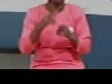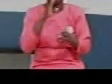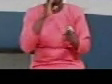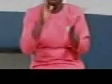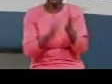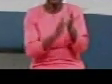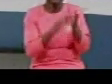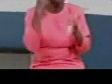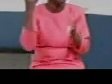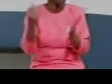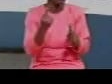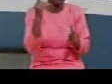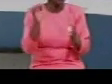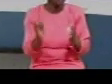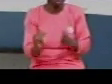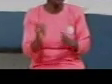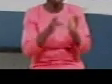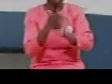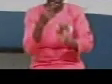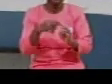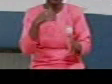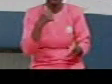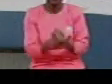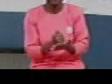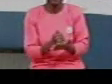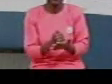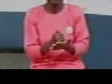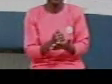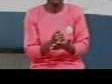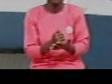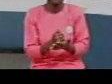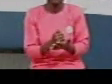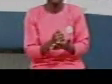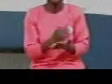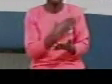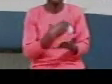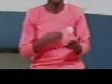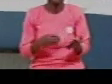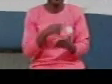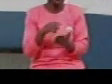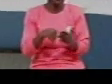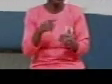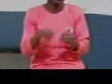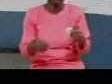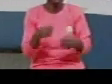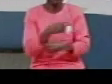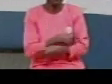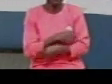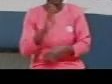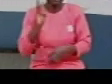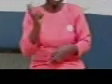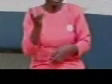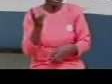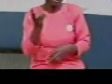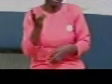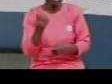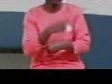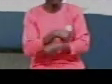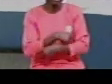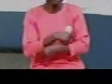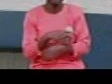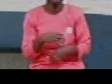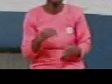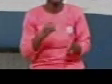in Jesus' name. And this last day, 6th day, it shall